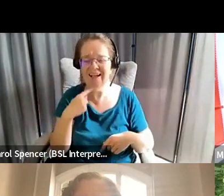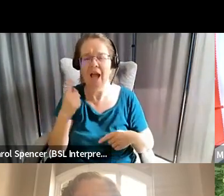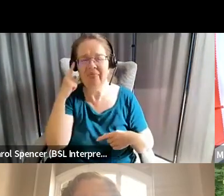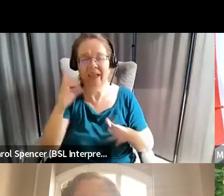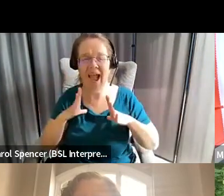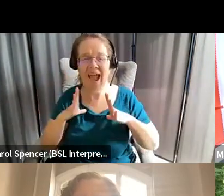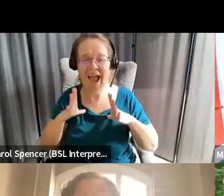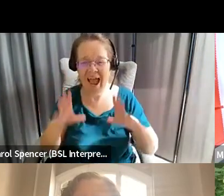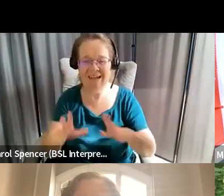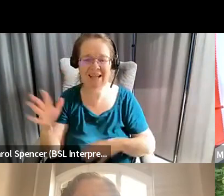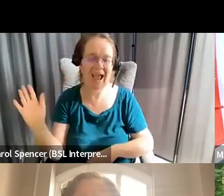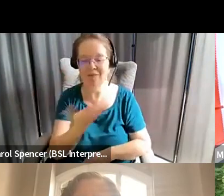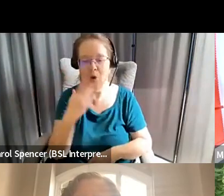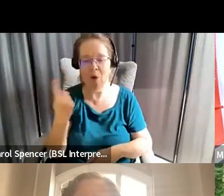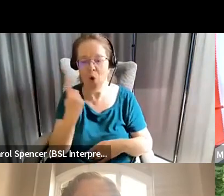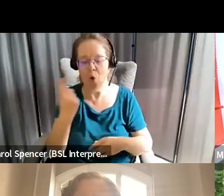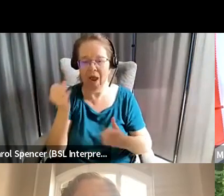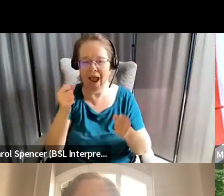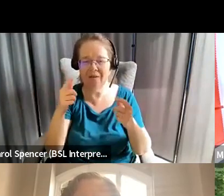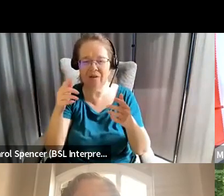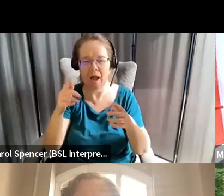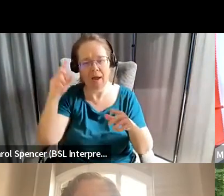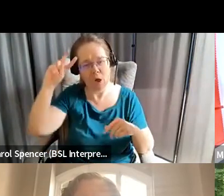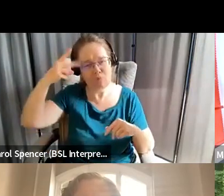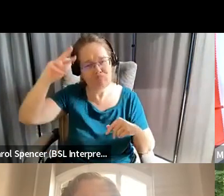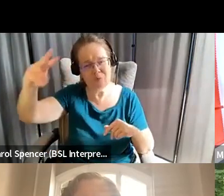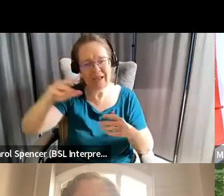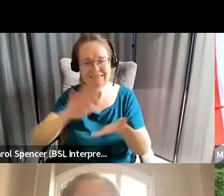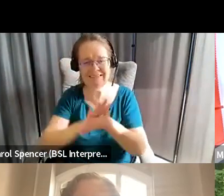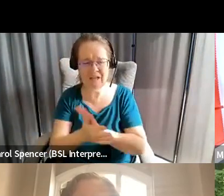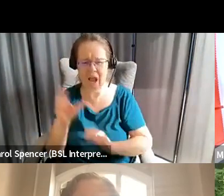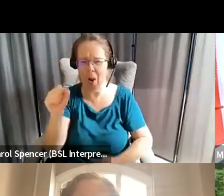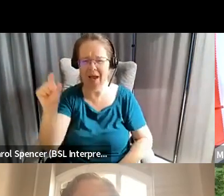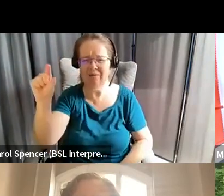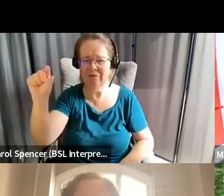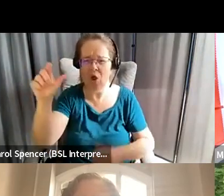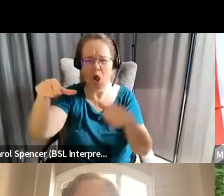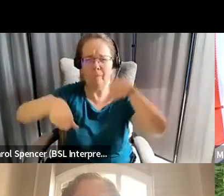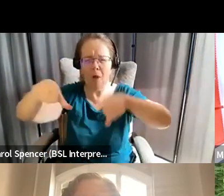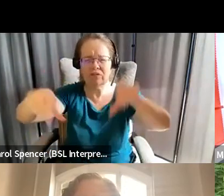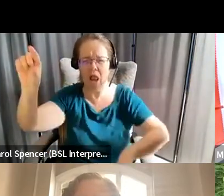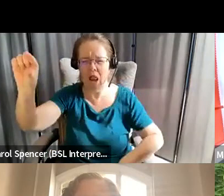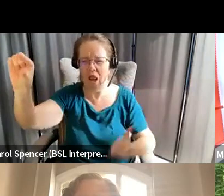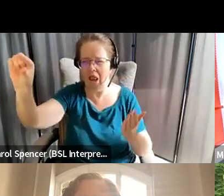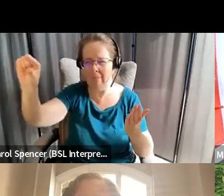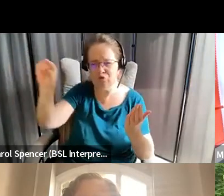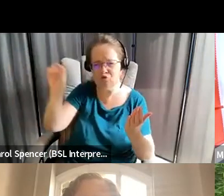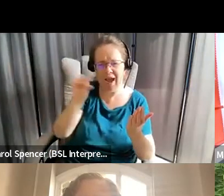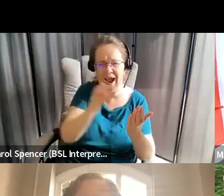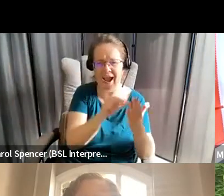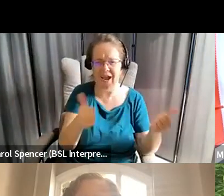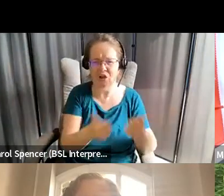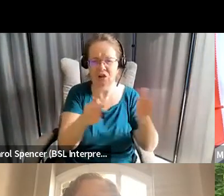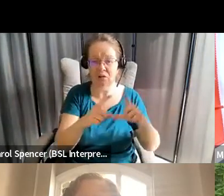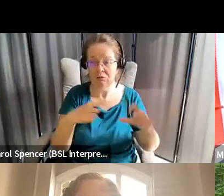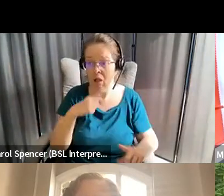has movement disorders, where you drag a puzzle piece to complete a puzzle. I was like, this, I wouldn't